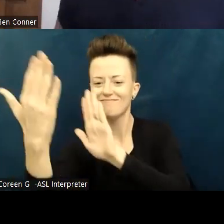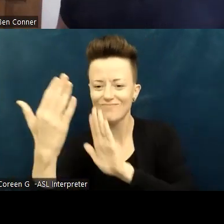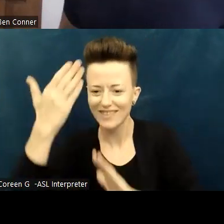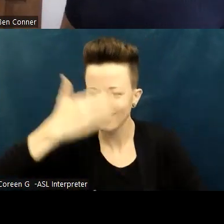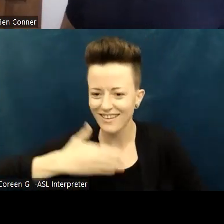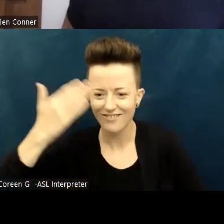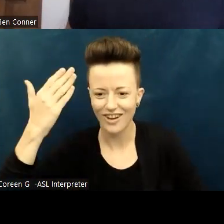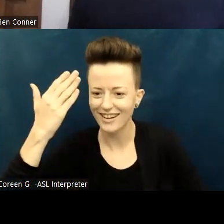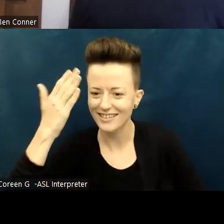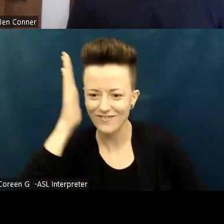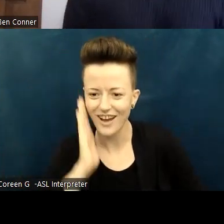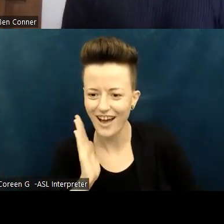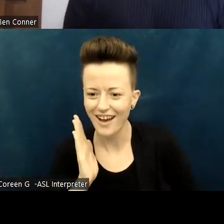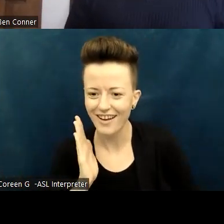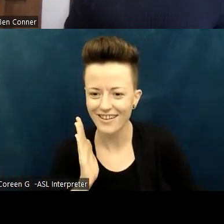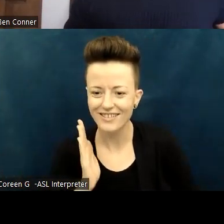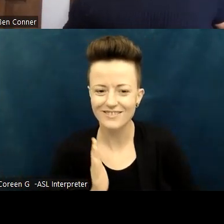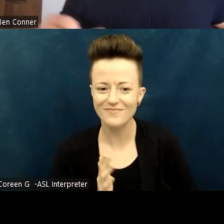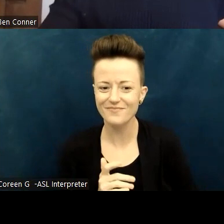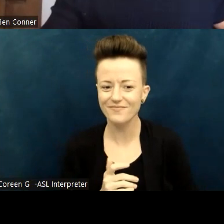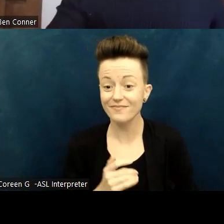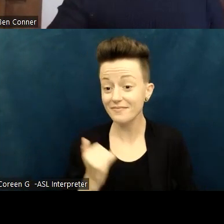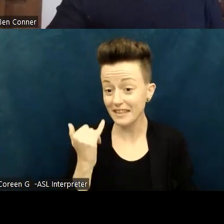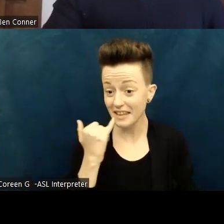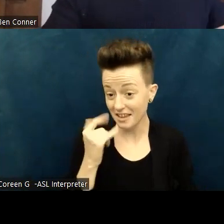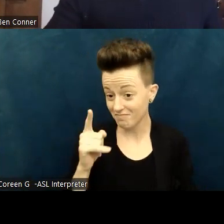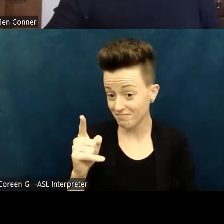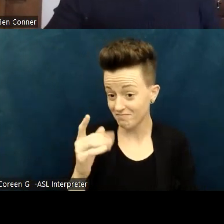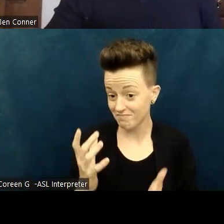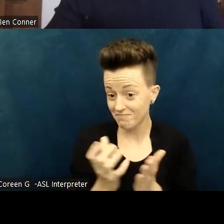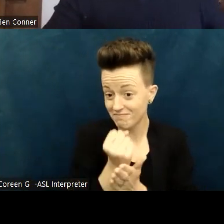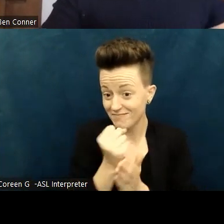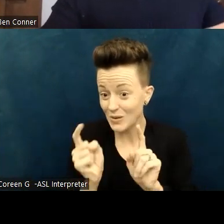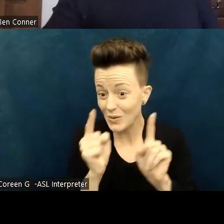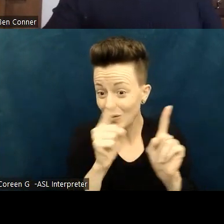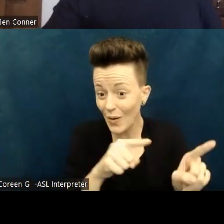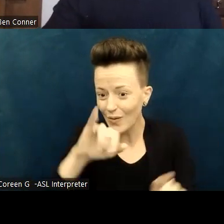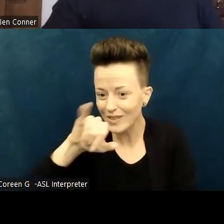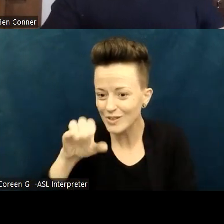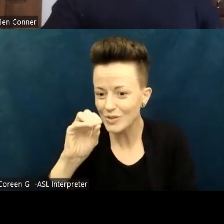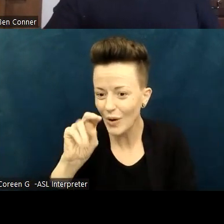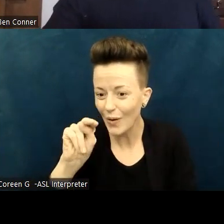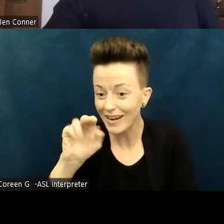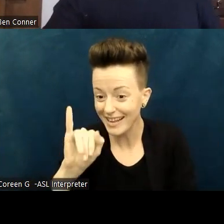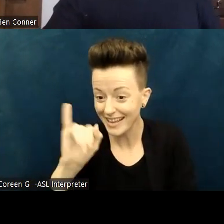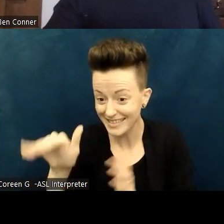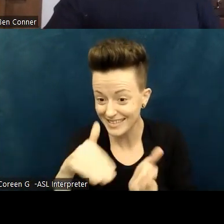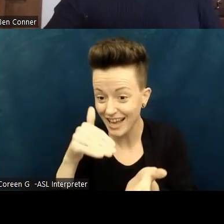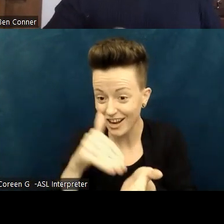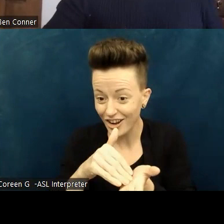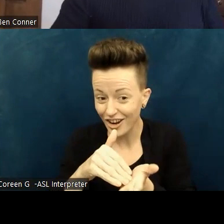you have the opportunity to go to the Johnny and Friends Center in Burbank, California, you might see this